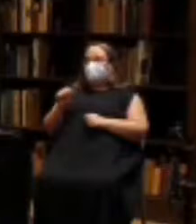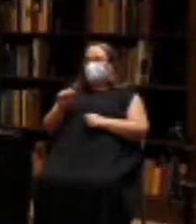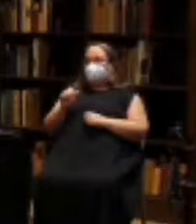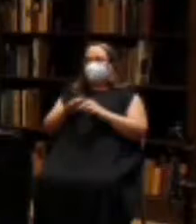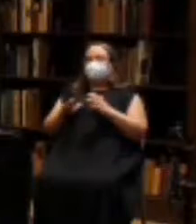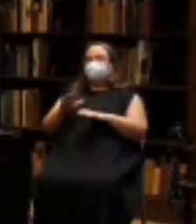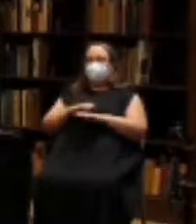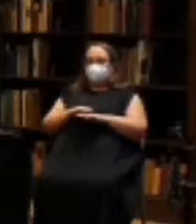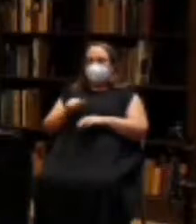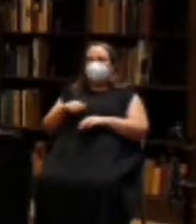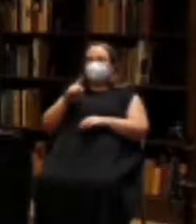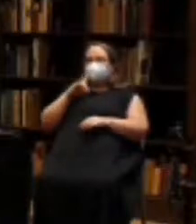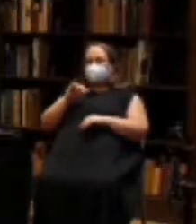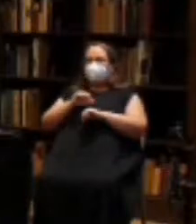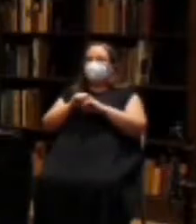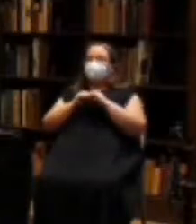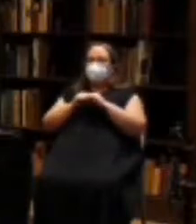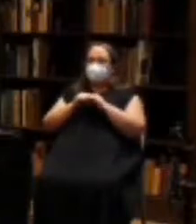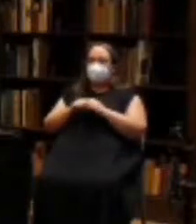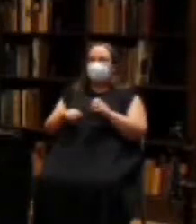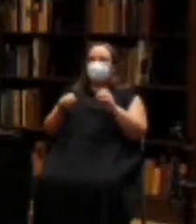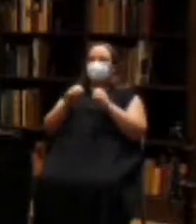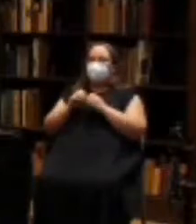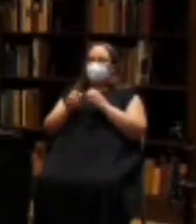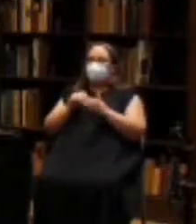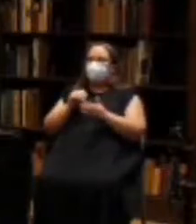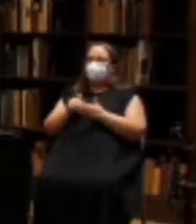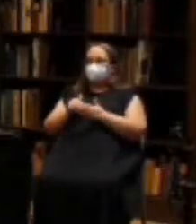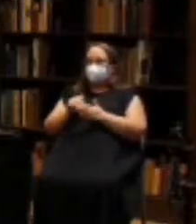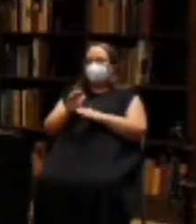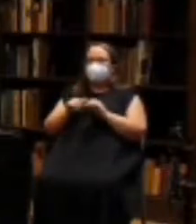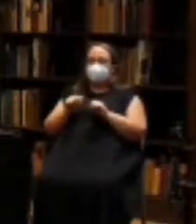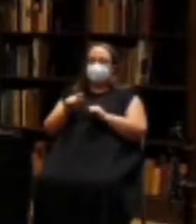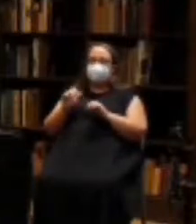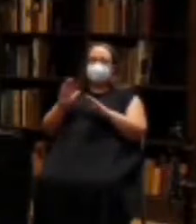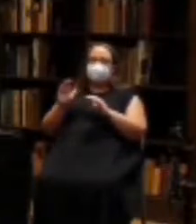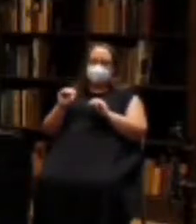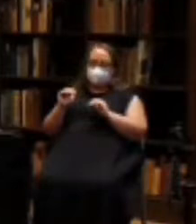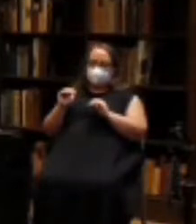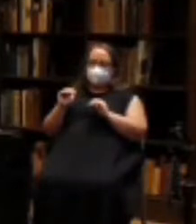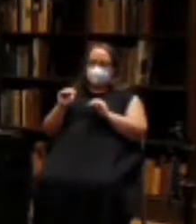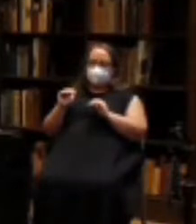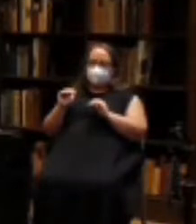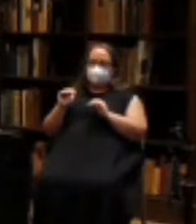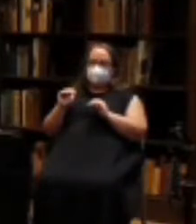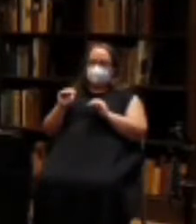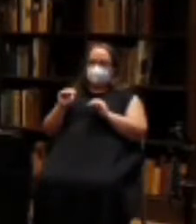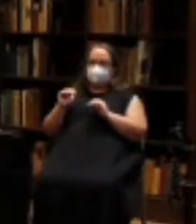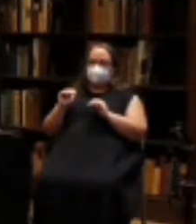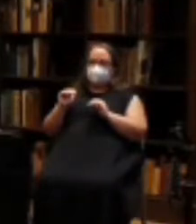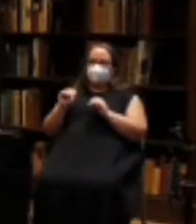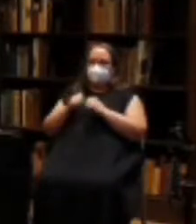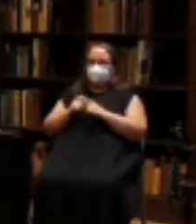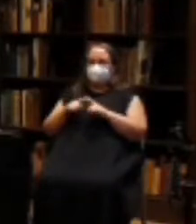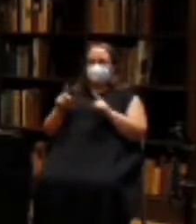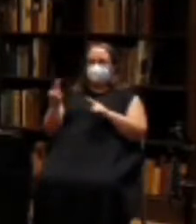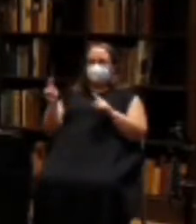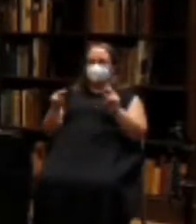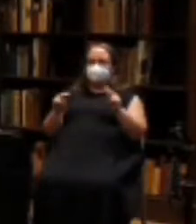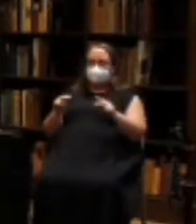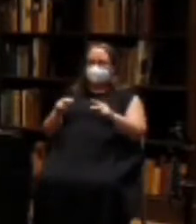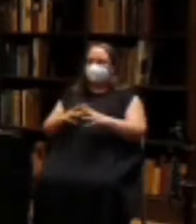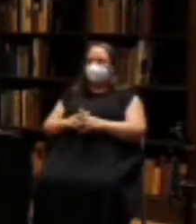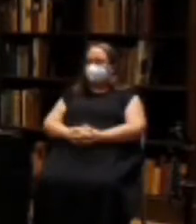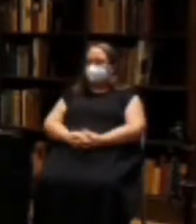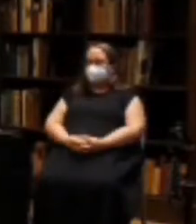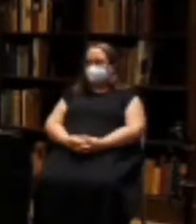was overlap, and I think they worked together more closely than you might expect, given how different their ideologies